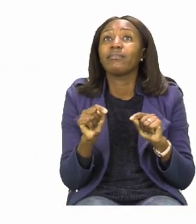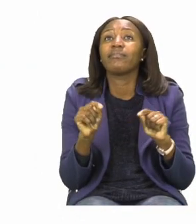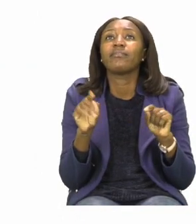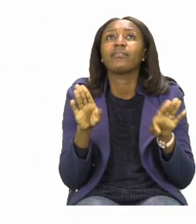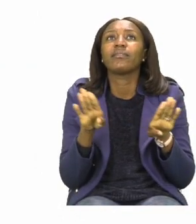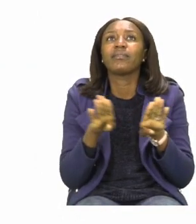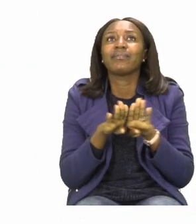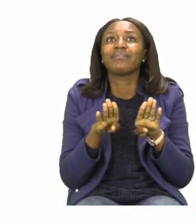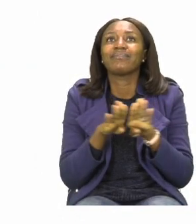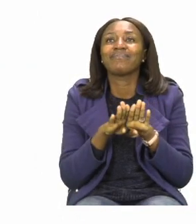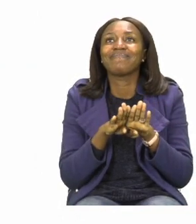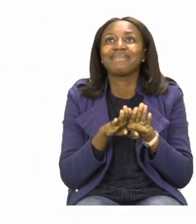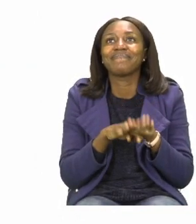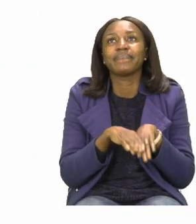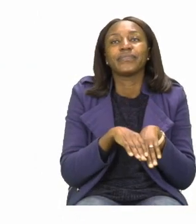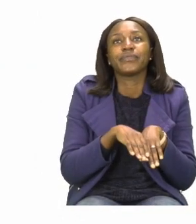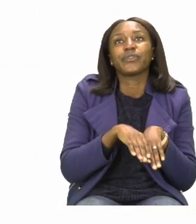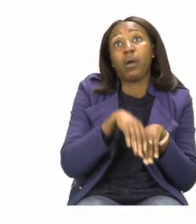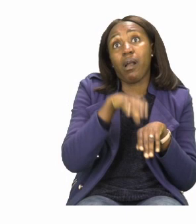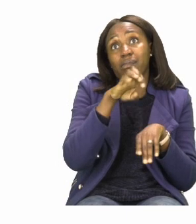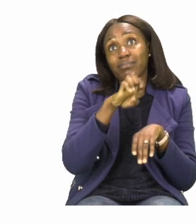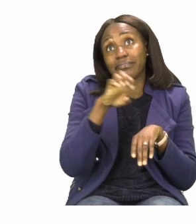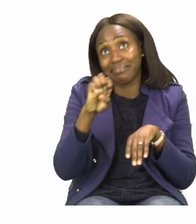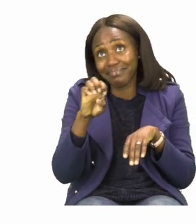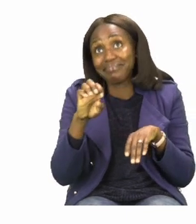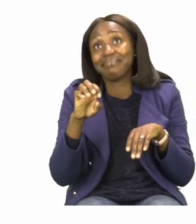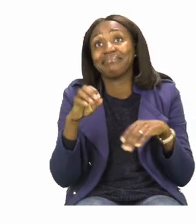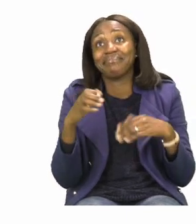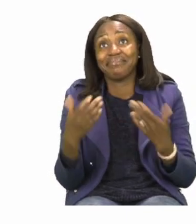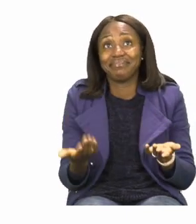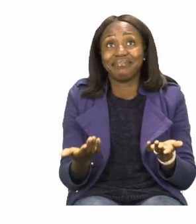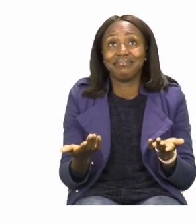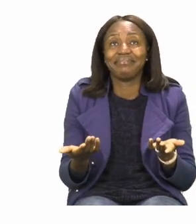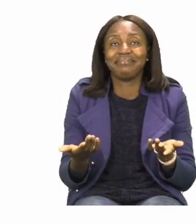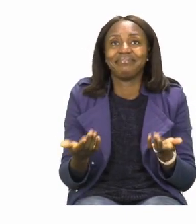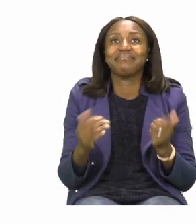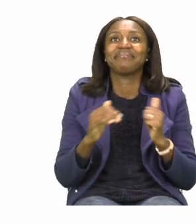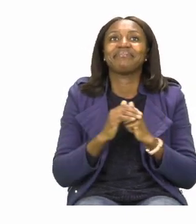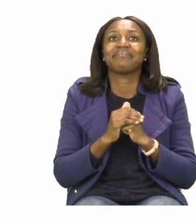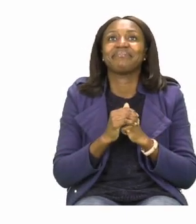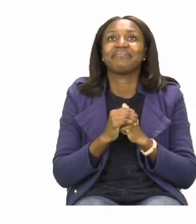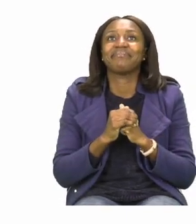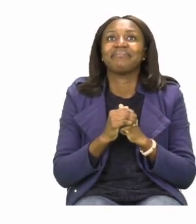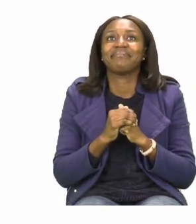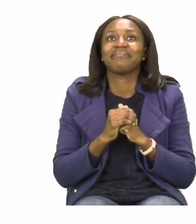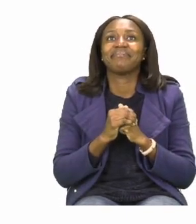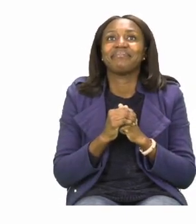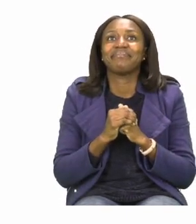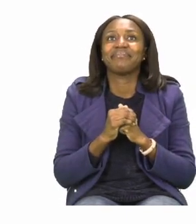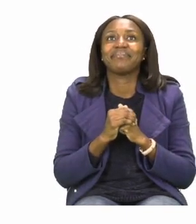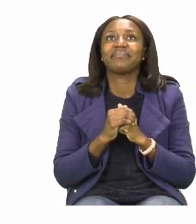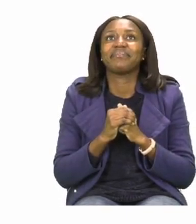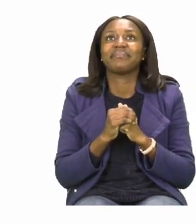some phonics. Now, our phonics today is E.